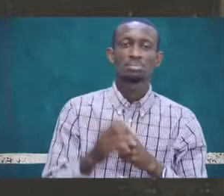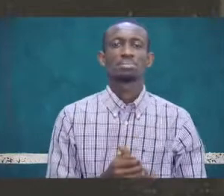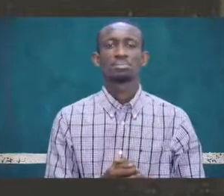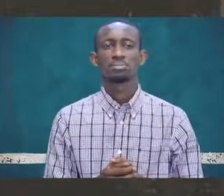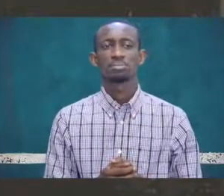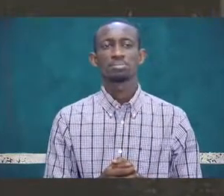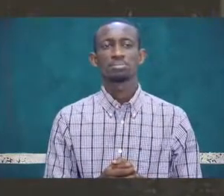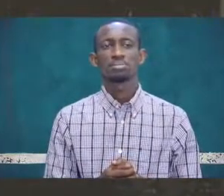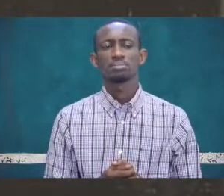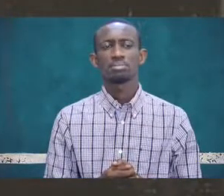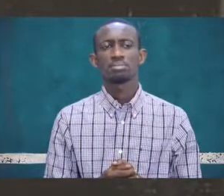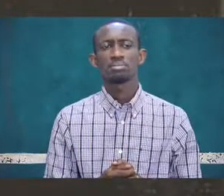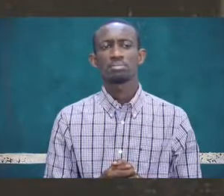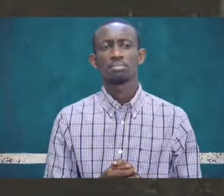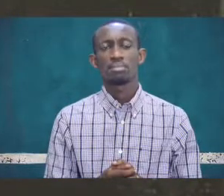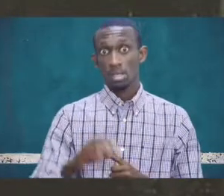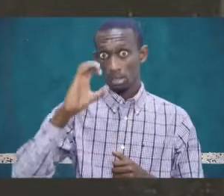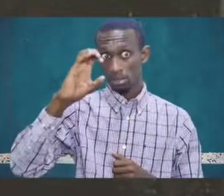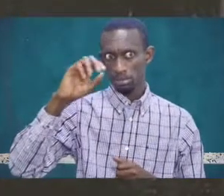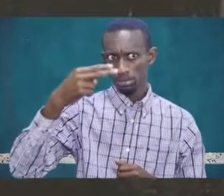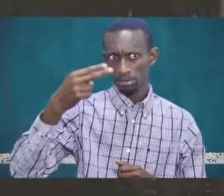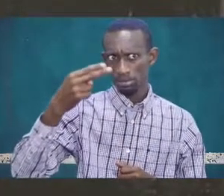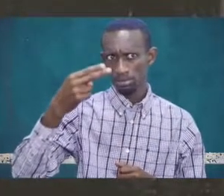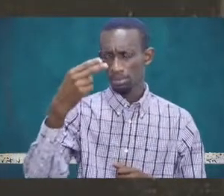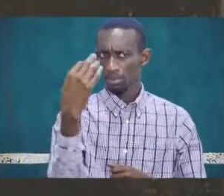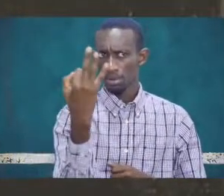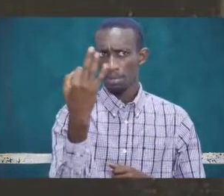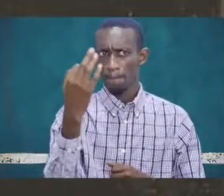acid. So we'll have